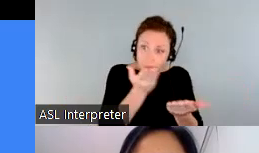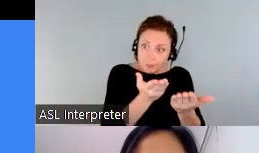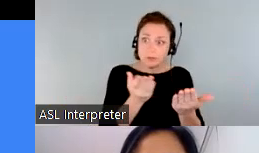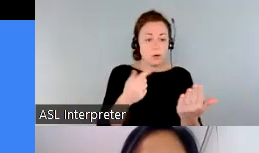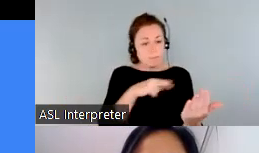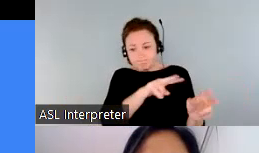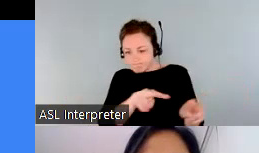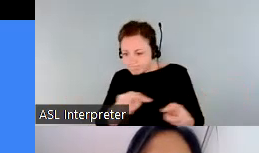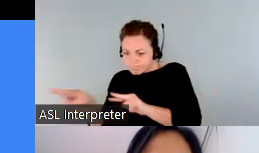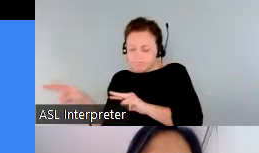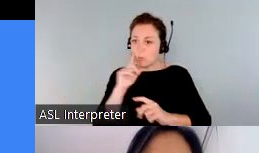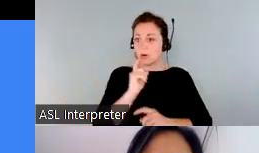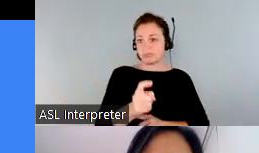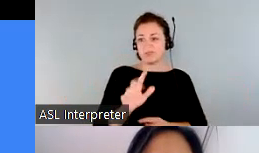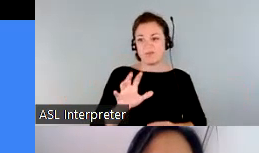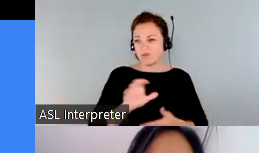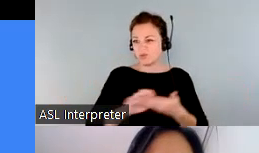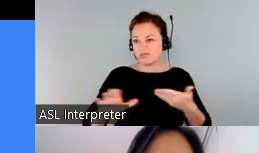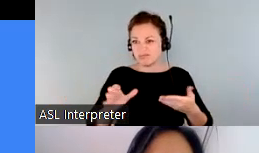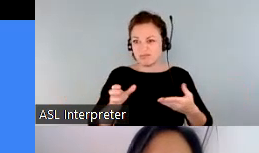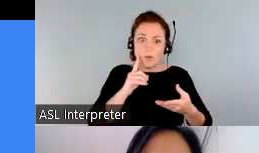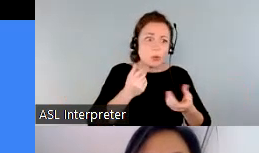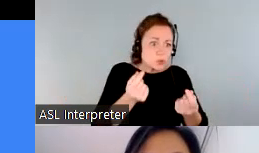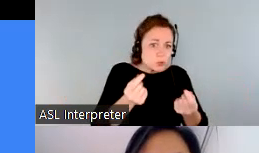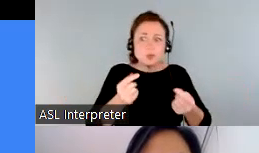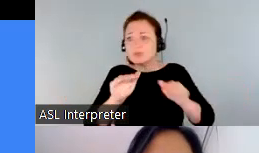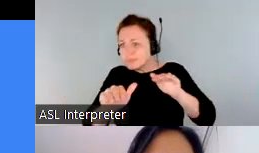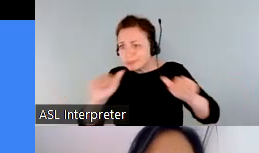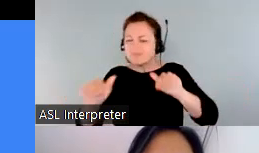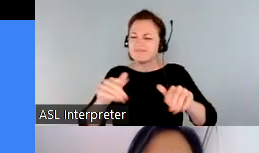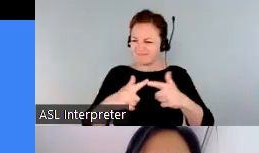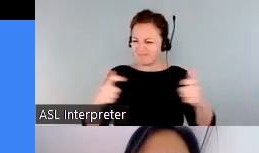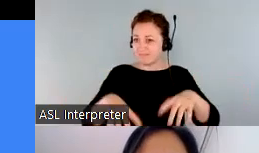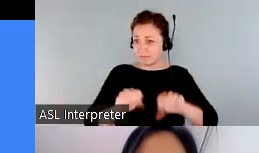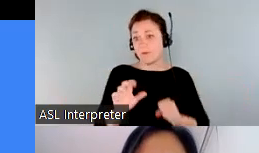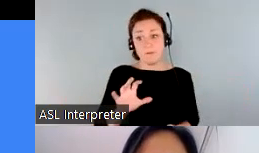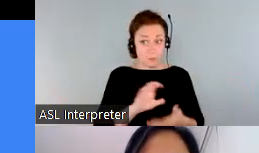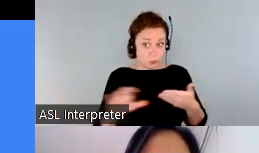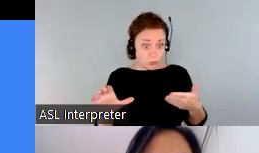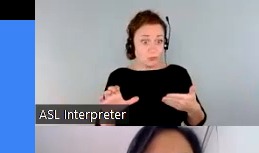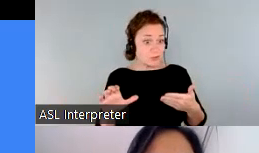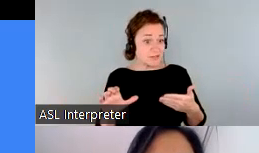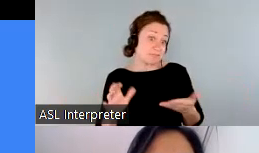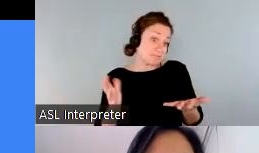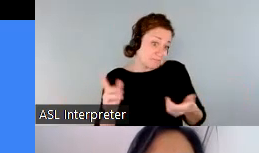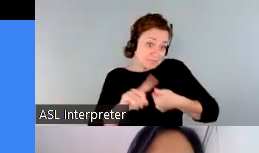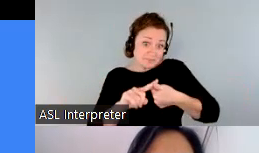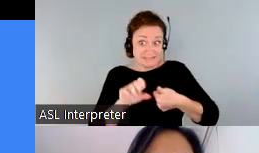expenses that you might have in doing those voter engagement events or initiatives in your